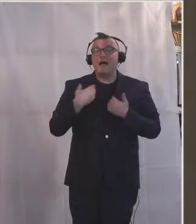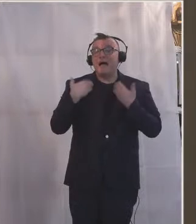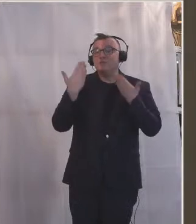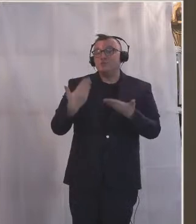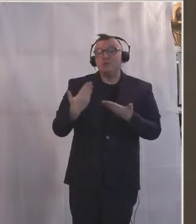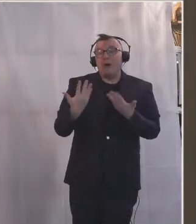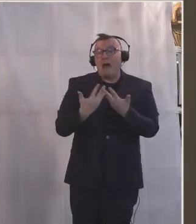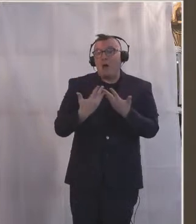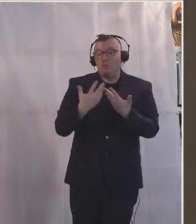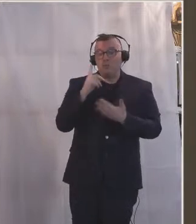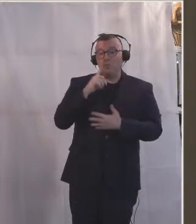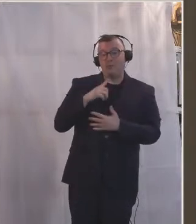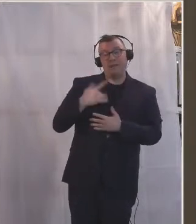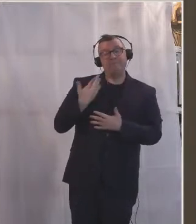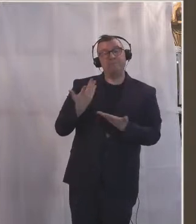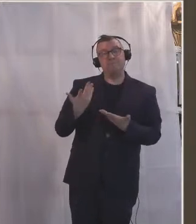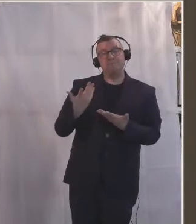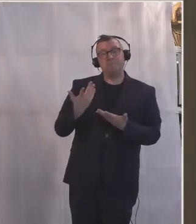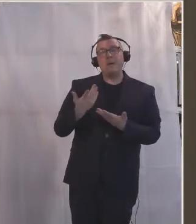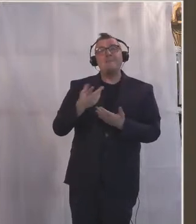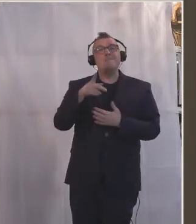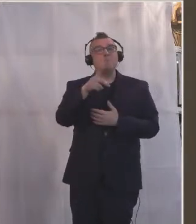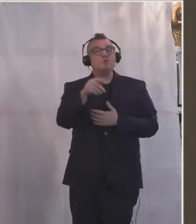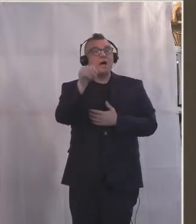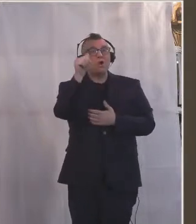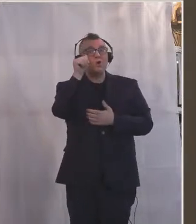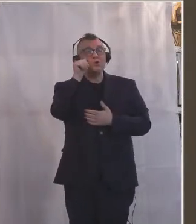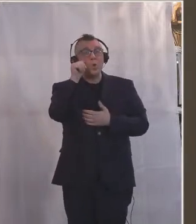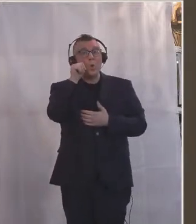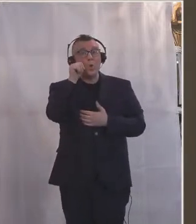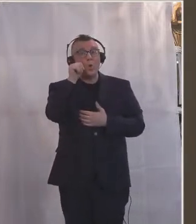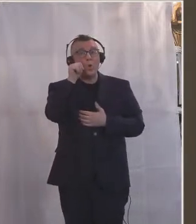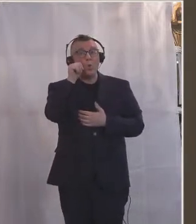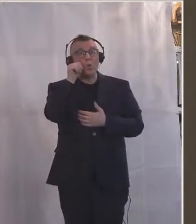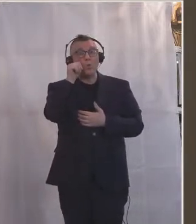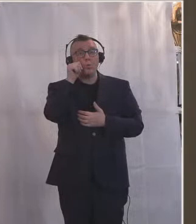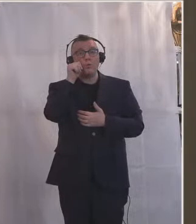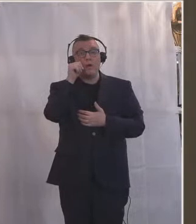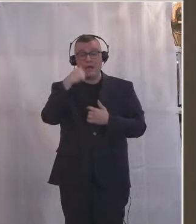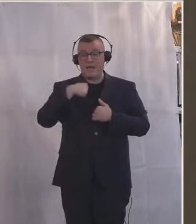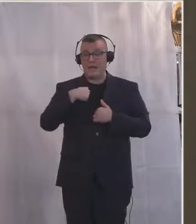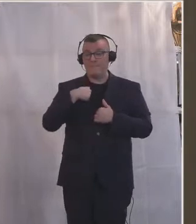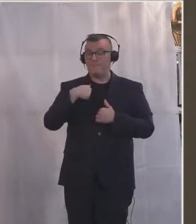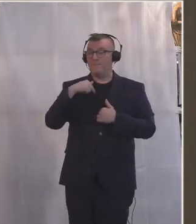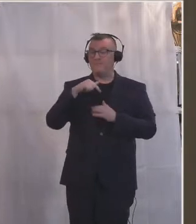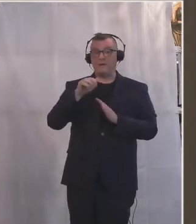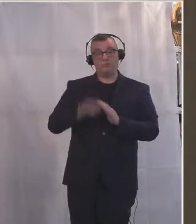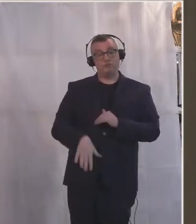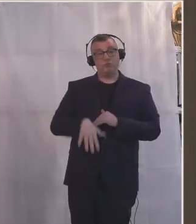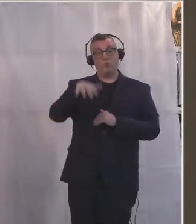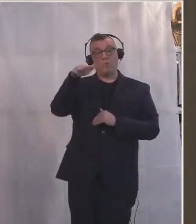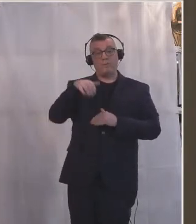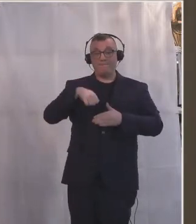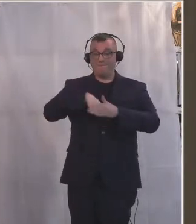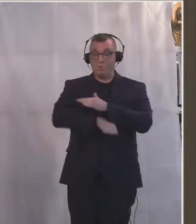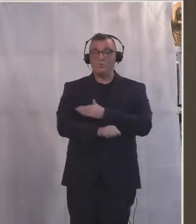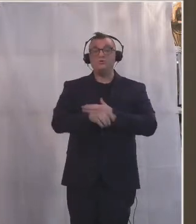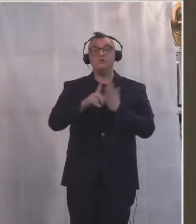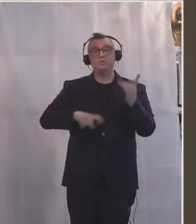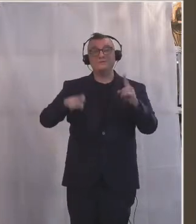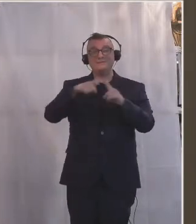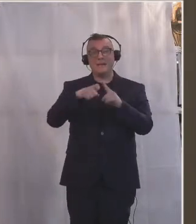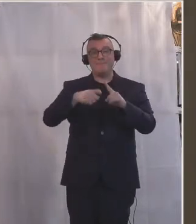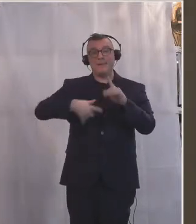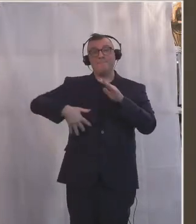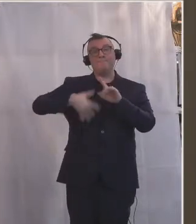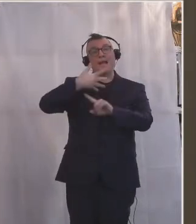but I do know what it's like to be a person from a mixed-race environment, born in the UK, growing up in